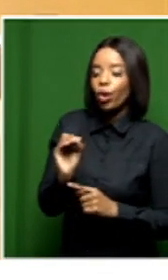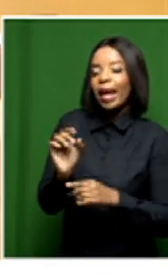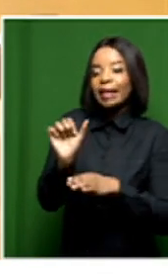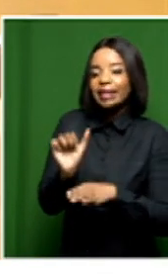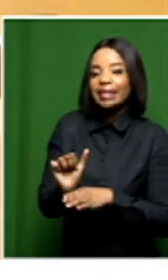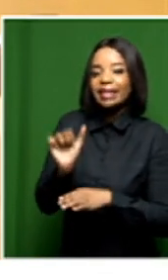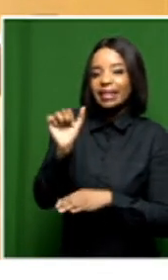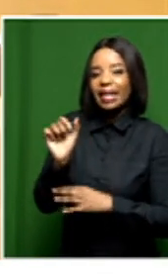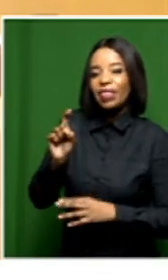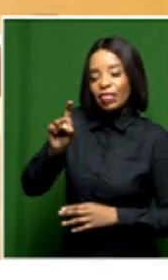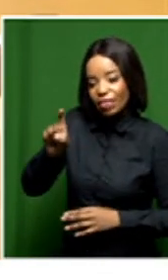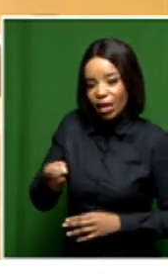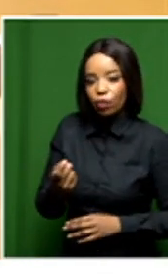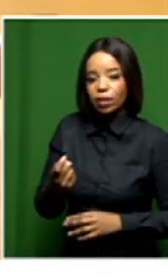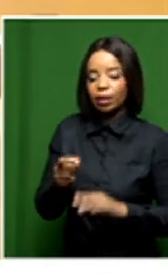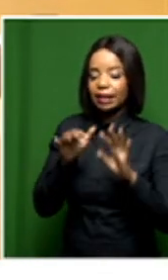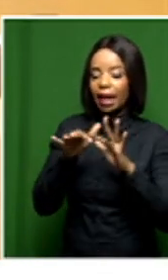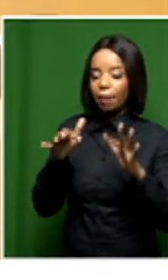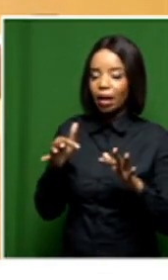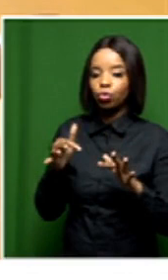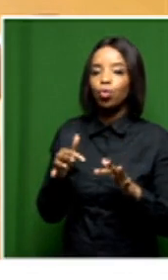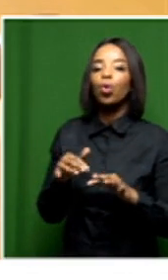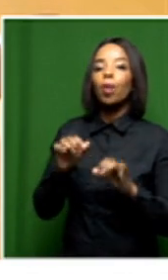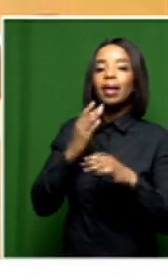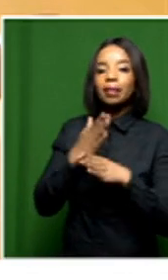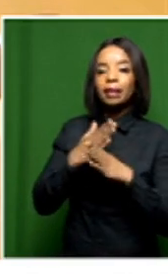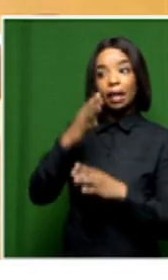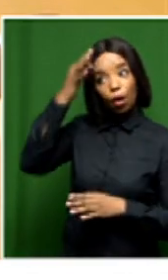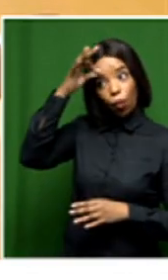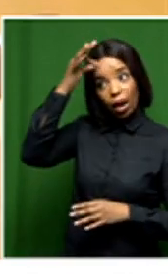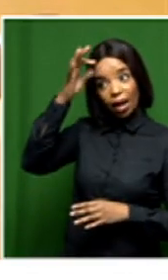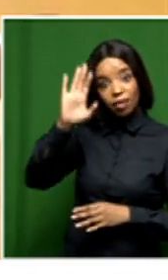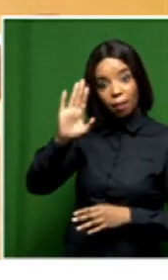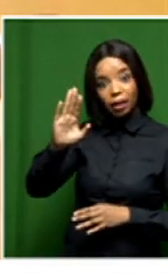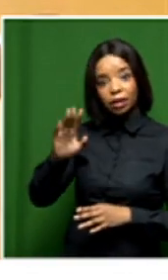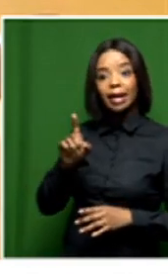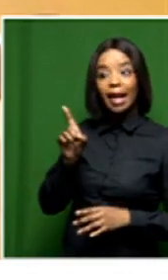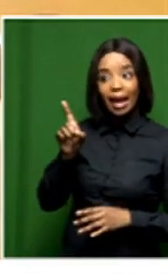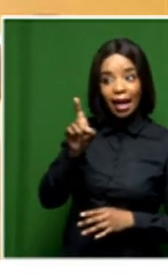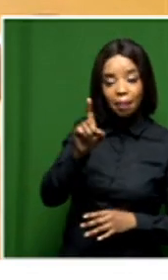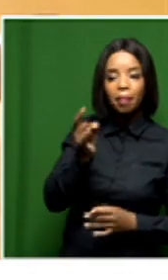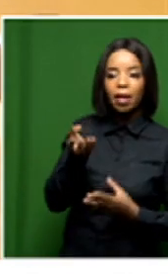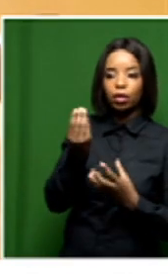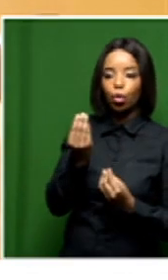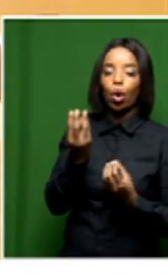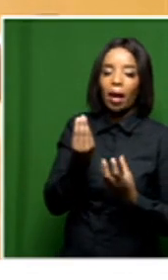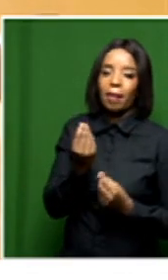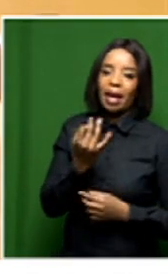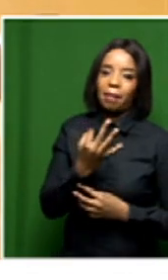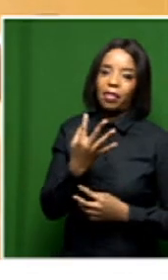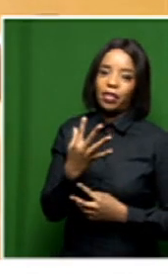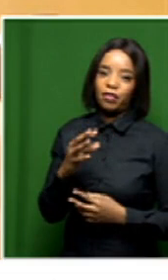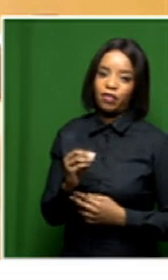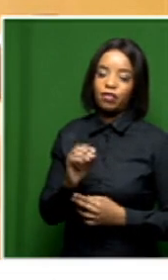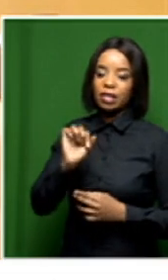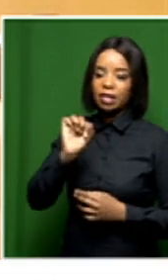employees that were found on the government payroll that were irregularly paid the COVID-19 social relief after stress grant. Are